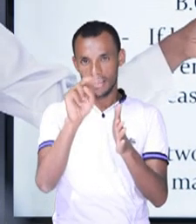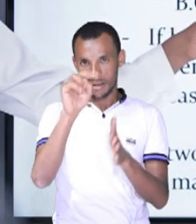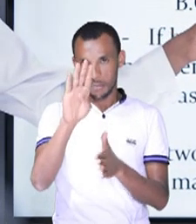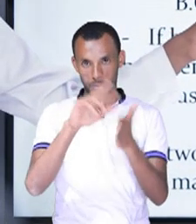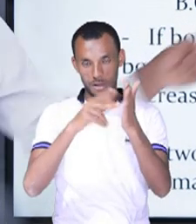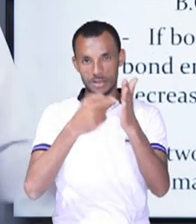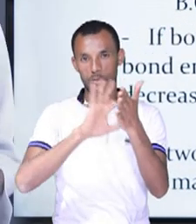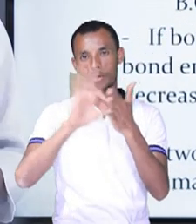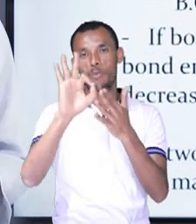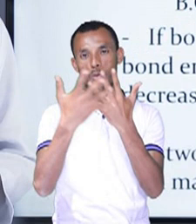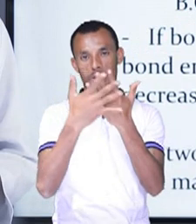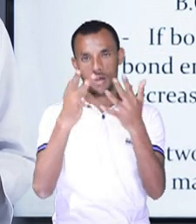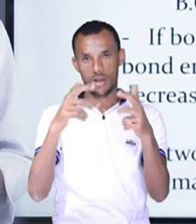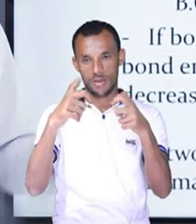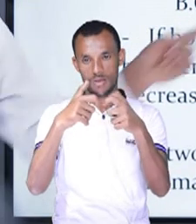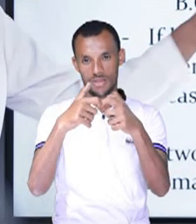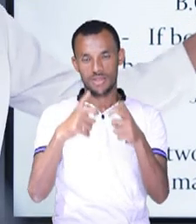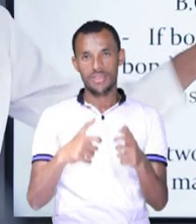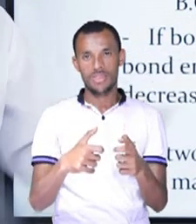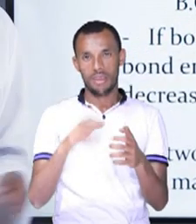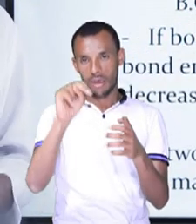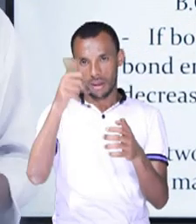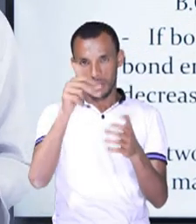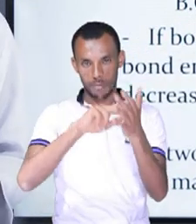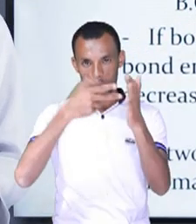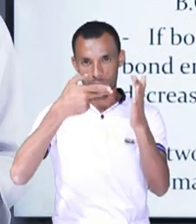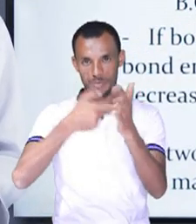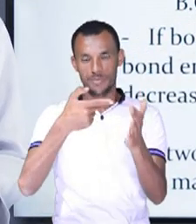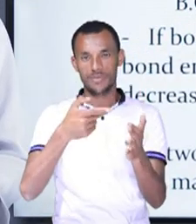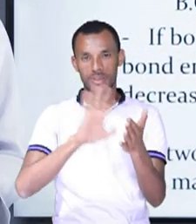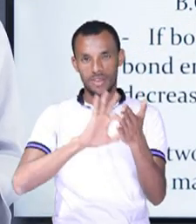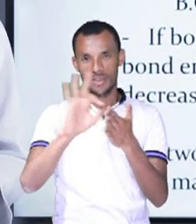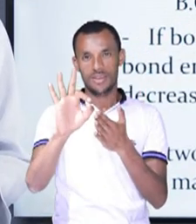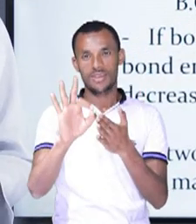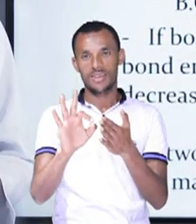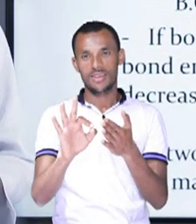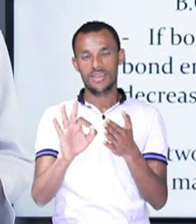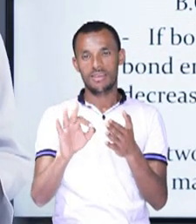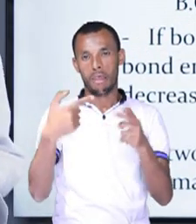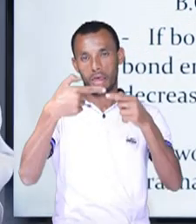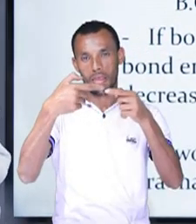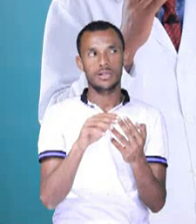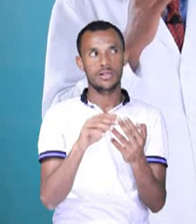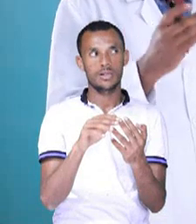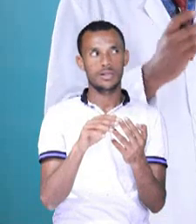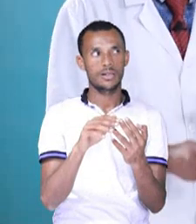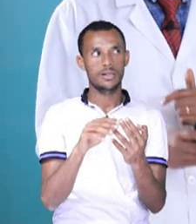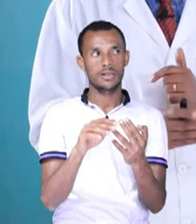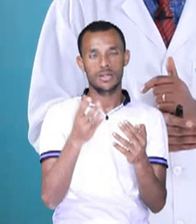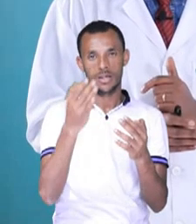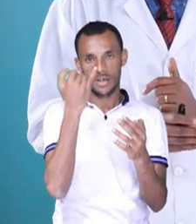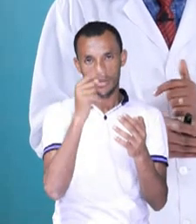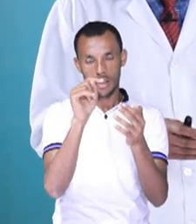Nb means number of bonding electrons. Na means number of anti-bonding electrons.